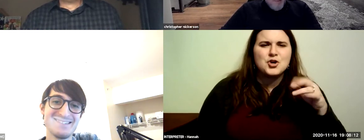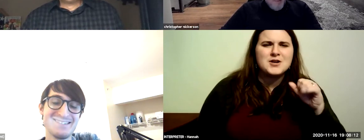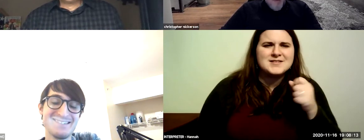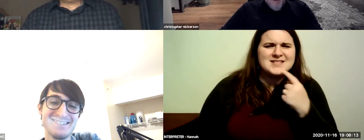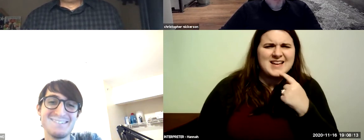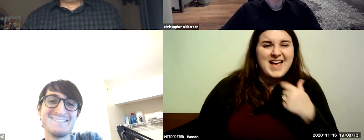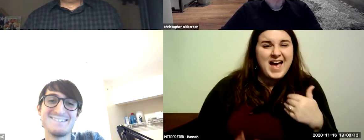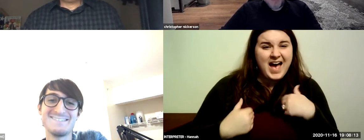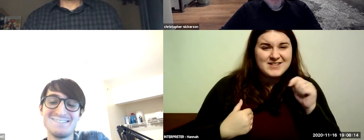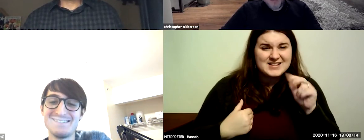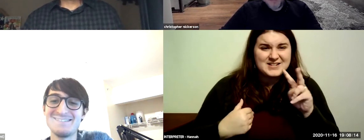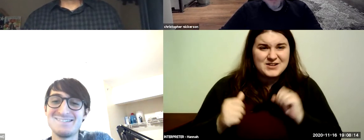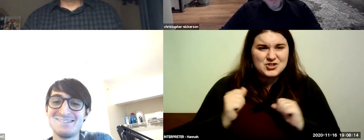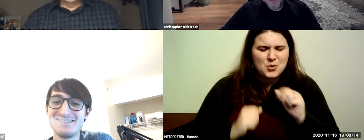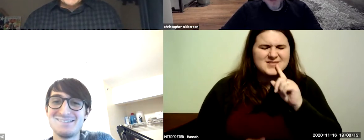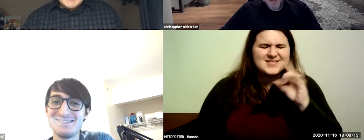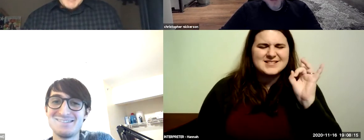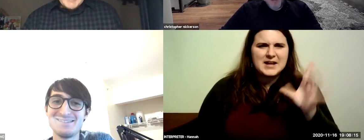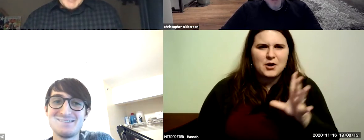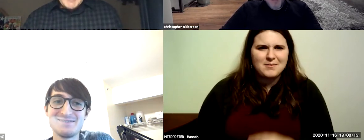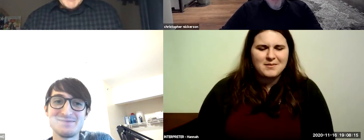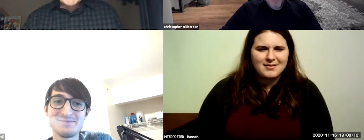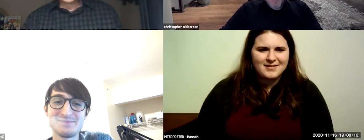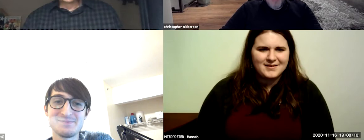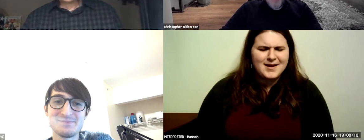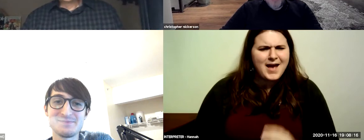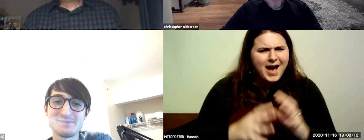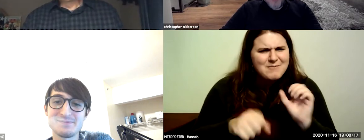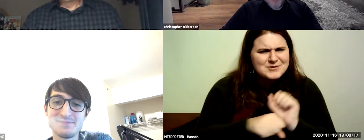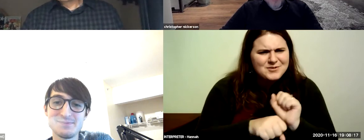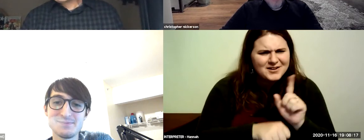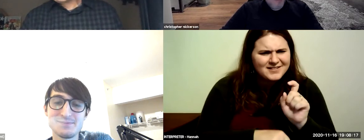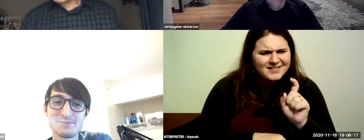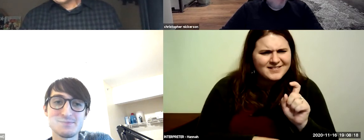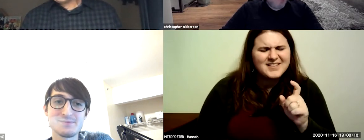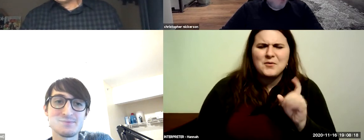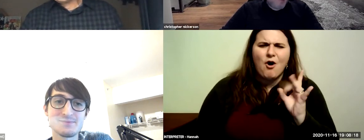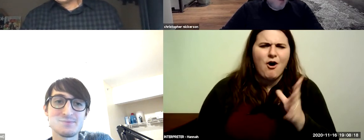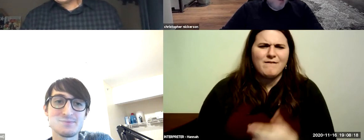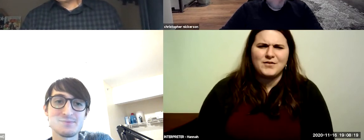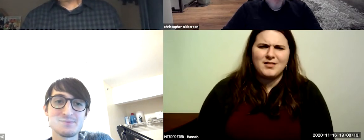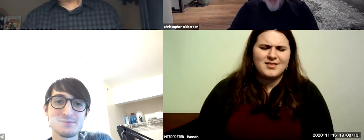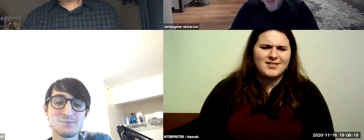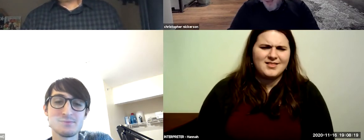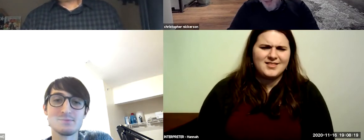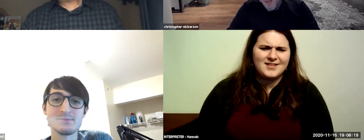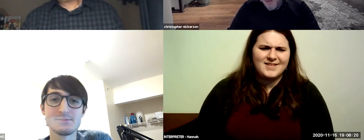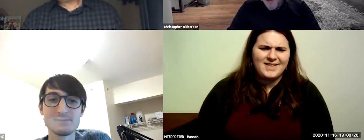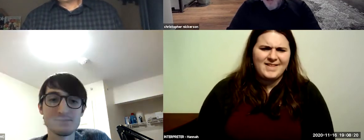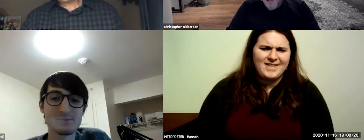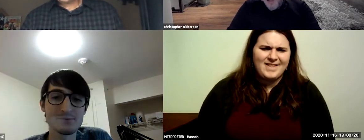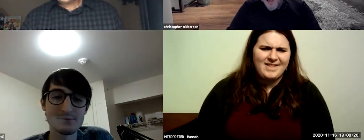Yeah. Yeah. How much effort was that, right? I mean, it was horrible. Yeah. It looked great at the